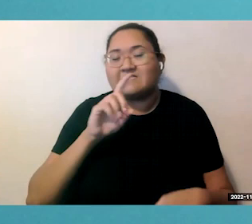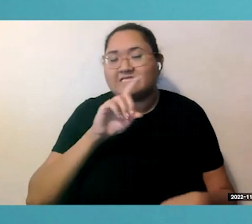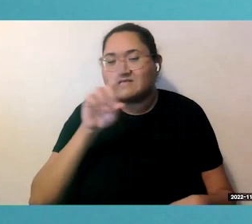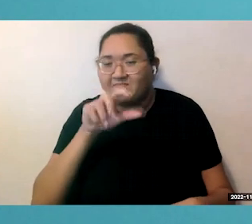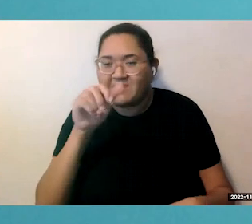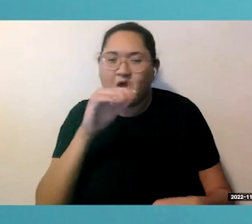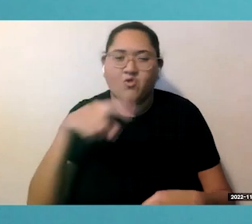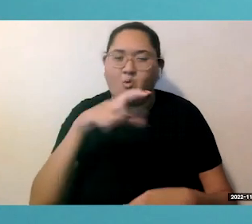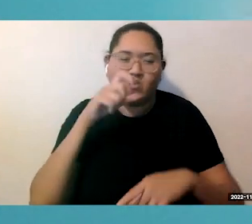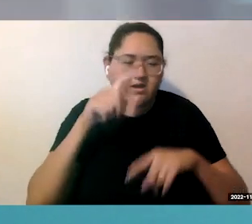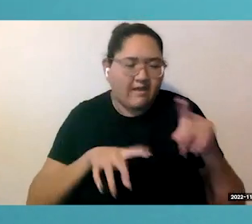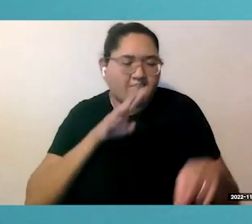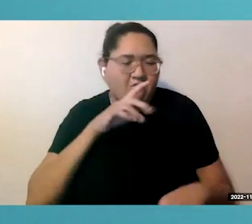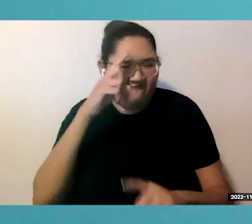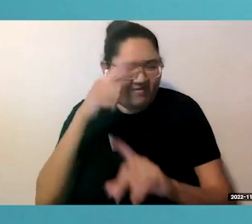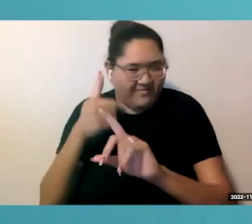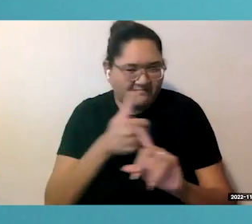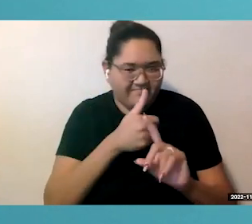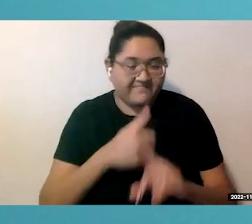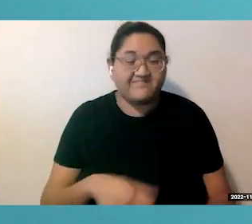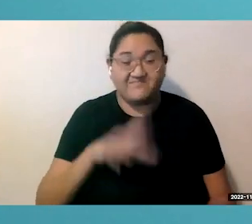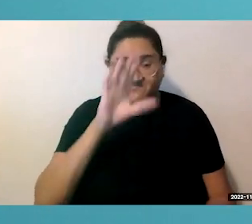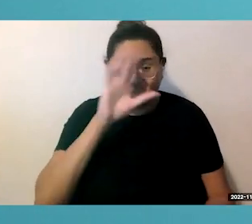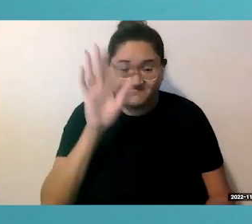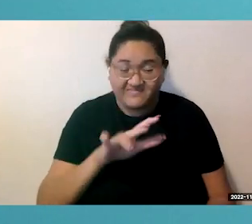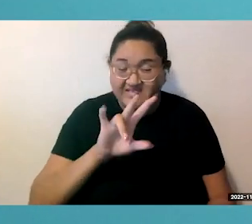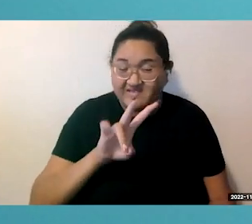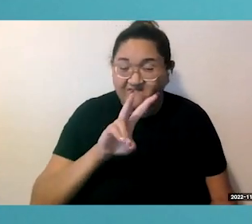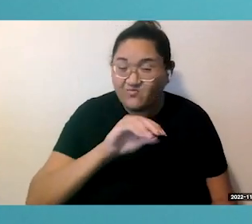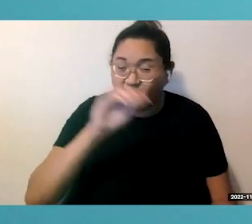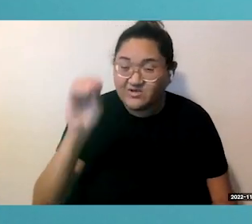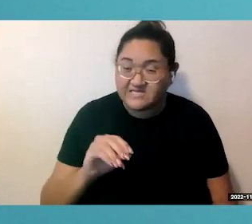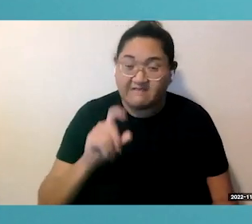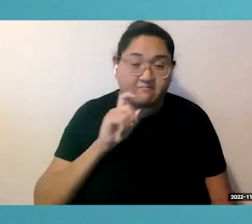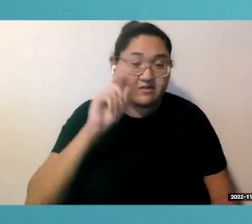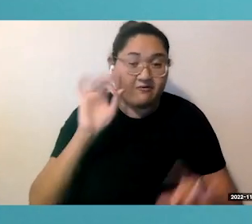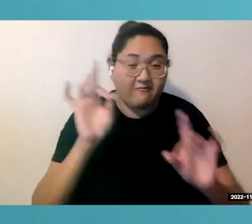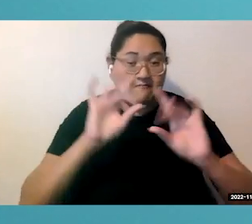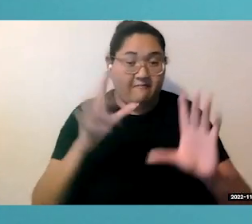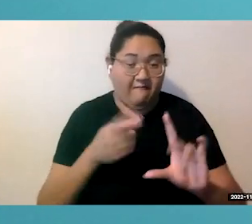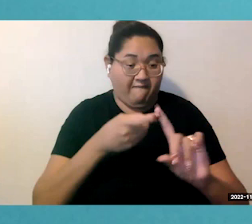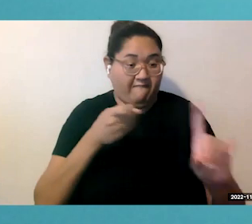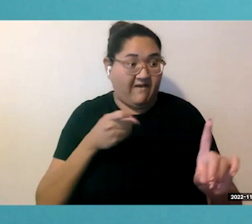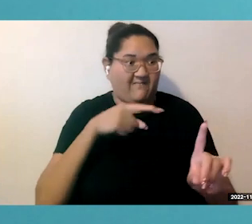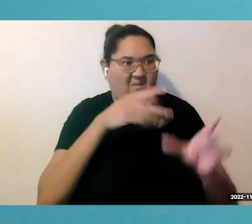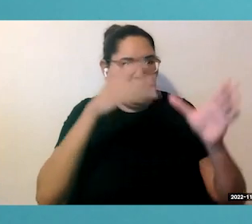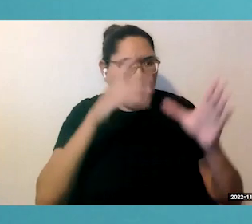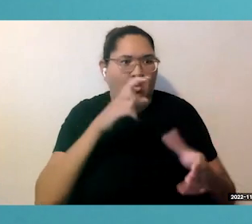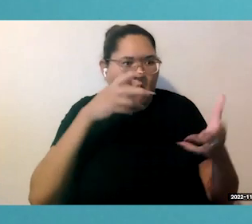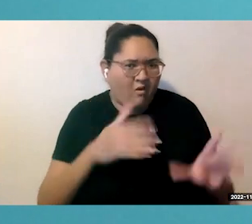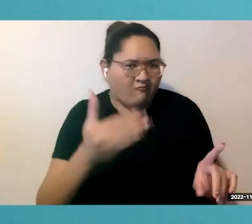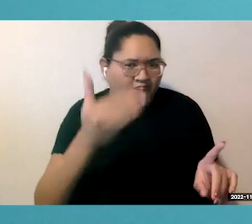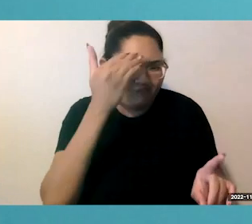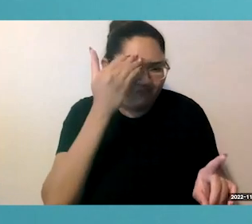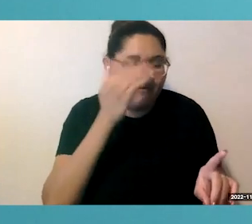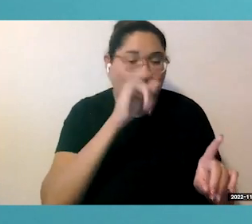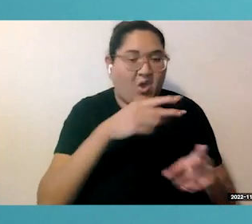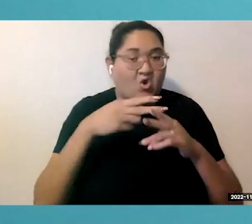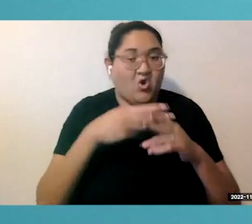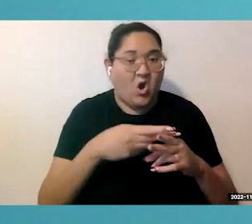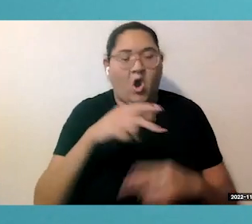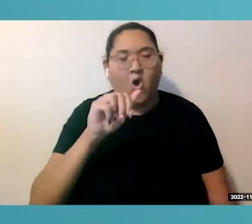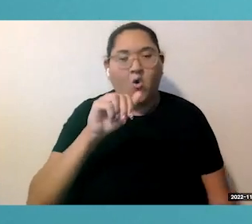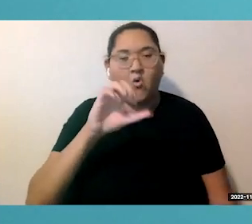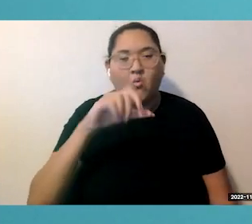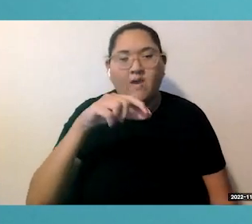those who can't speak for themselves. Did you know 72% of sexual violence comes from someone the person knows? This